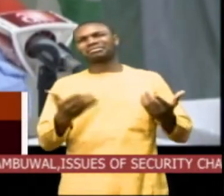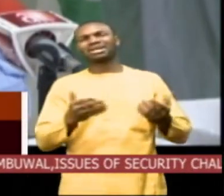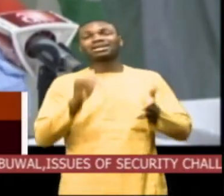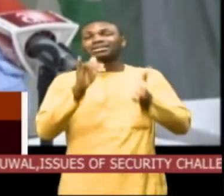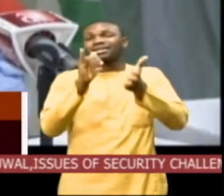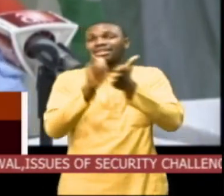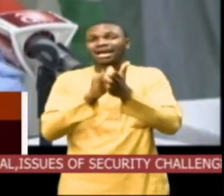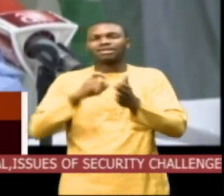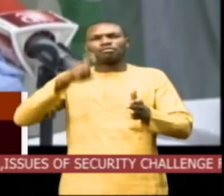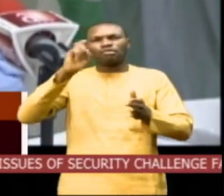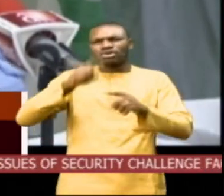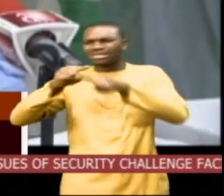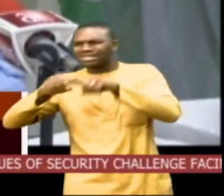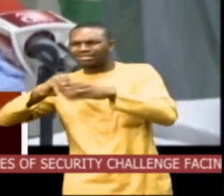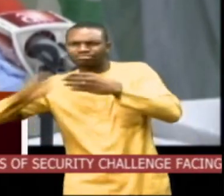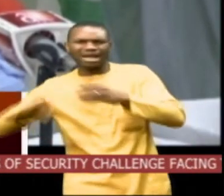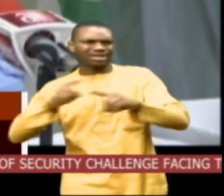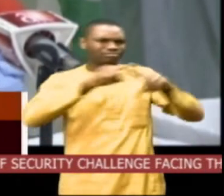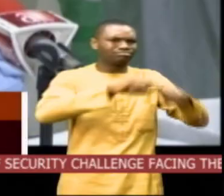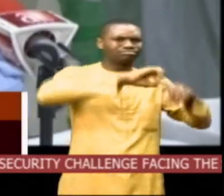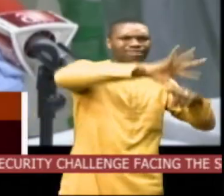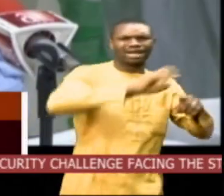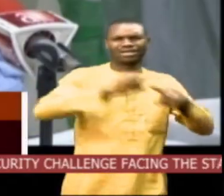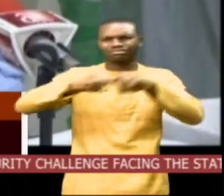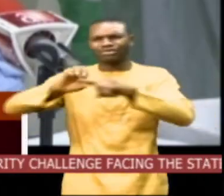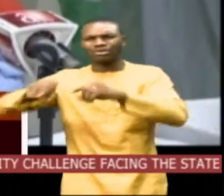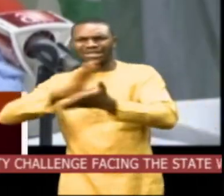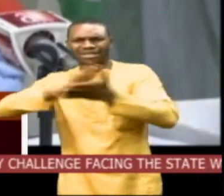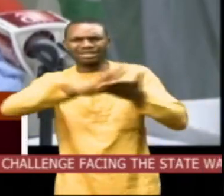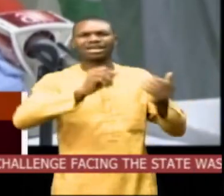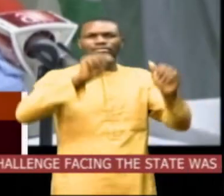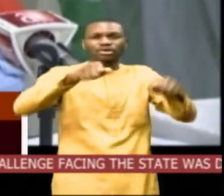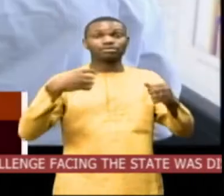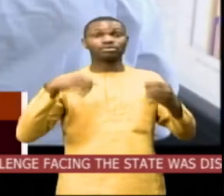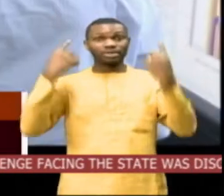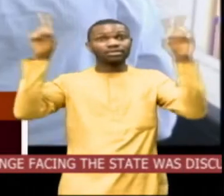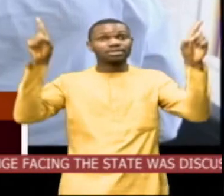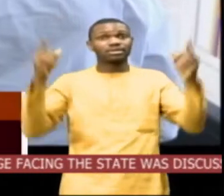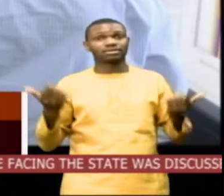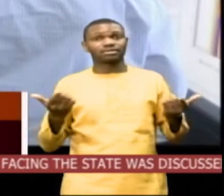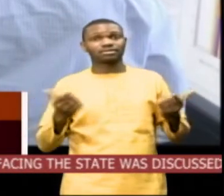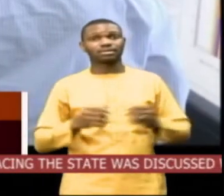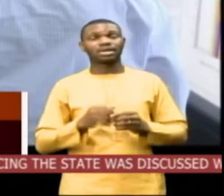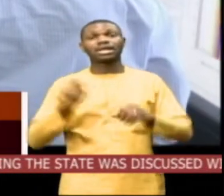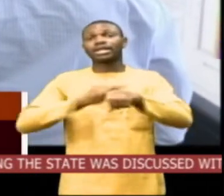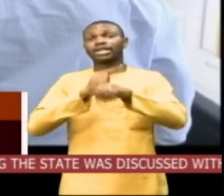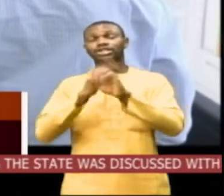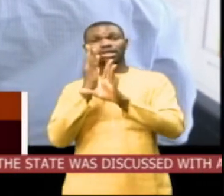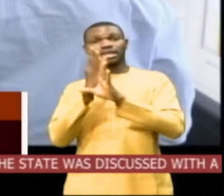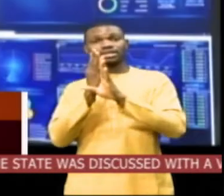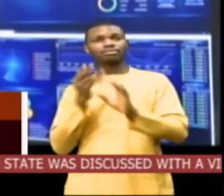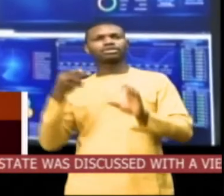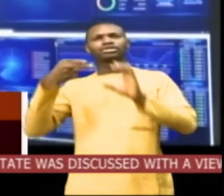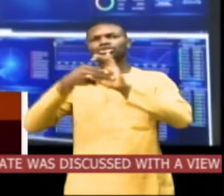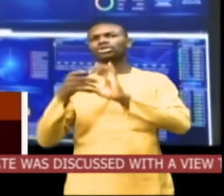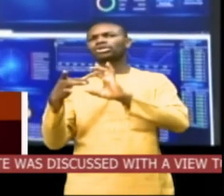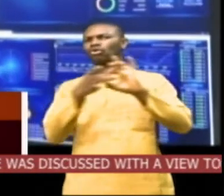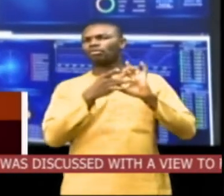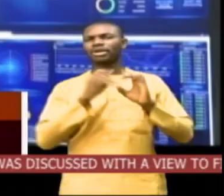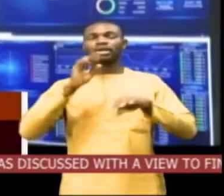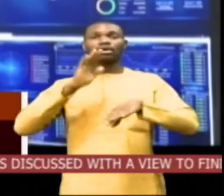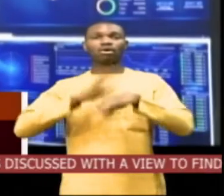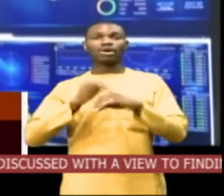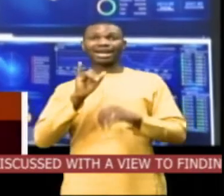tour of the facility, wants increased funding for the agency to compete favorably with its private counterparts